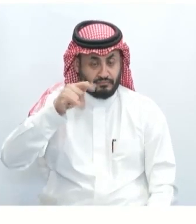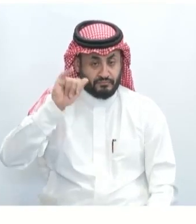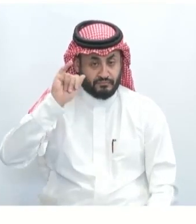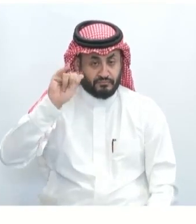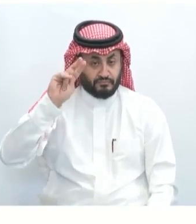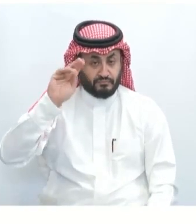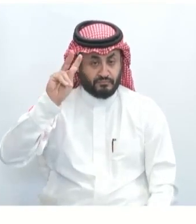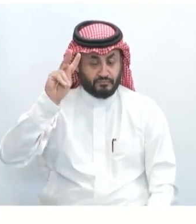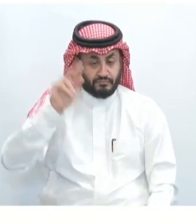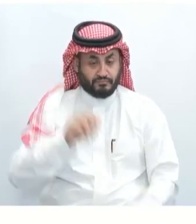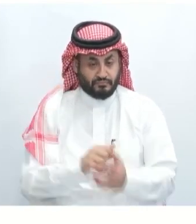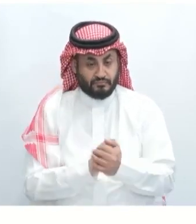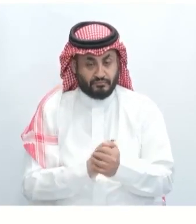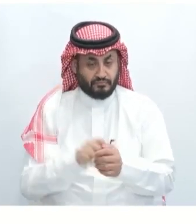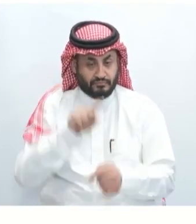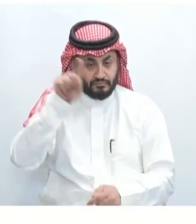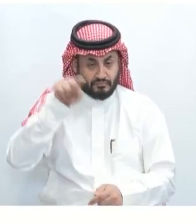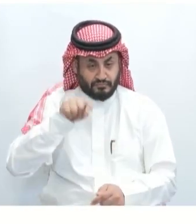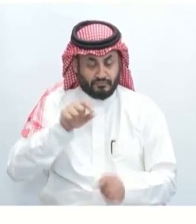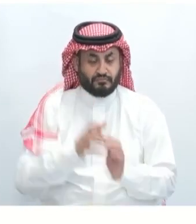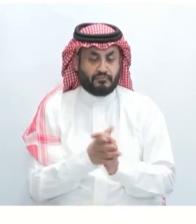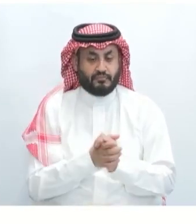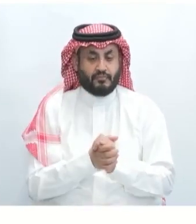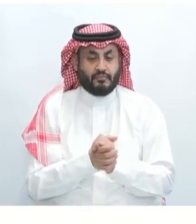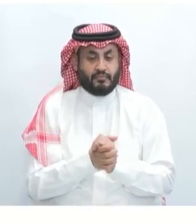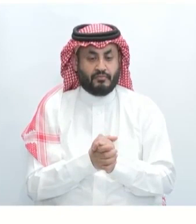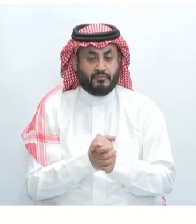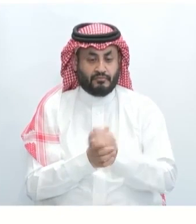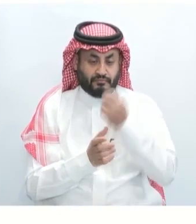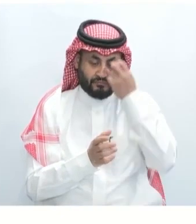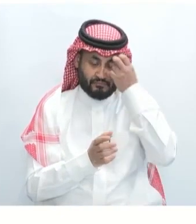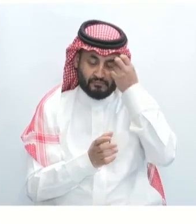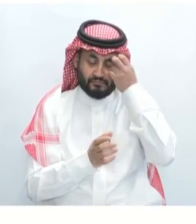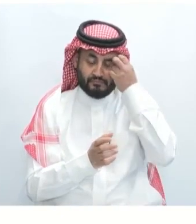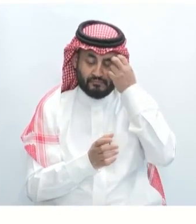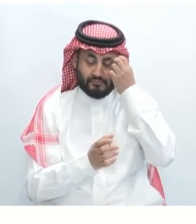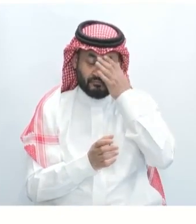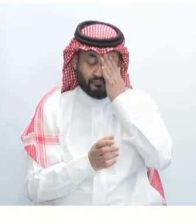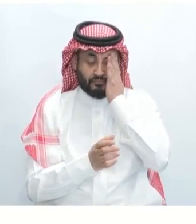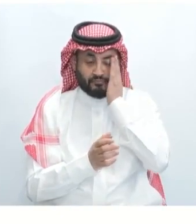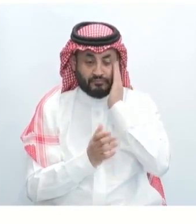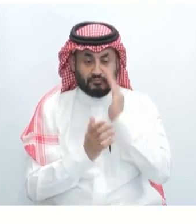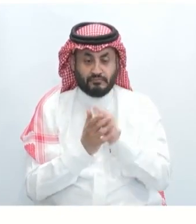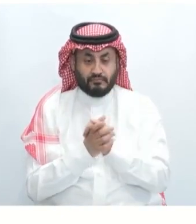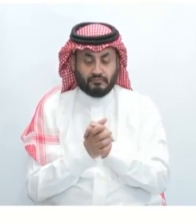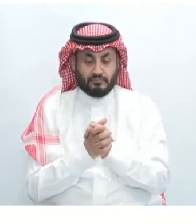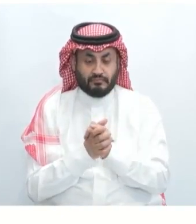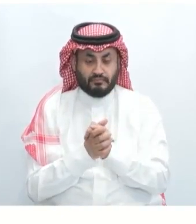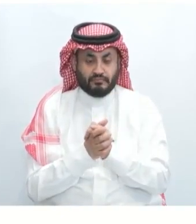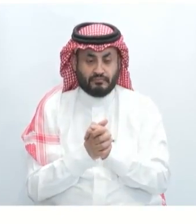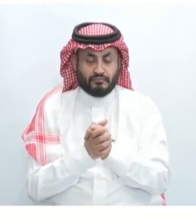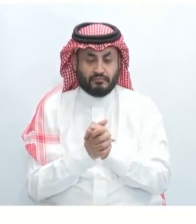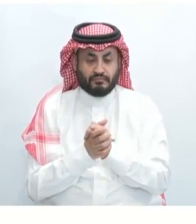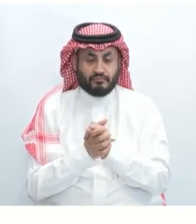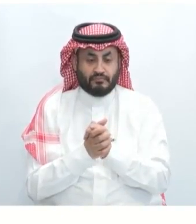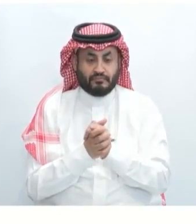Okay, then we have pink. Then we have a question mark. Now, what does it mean,